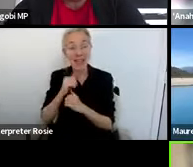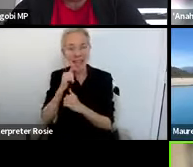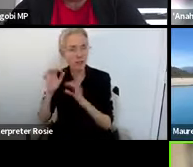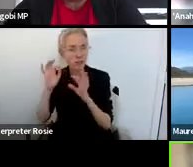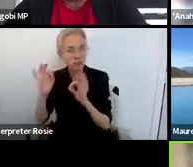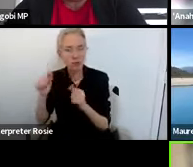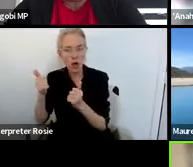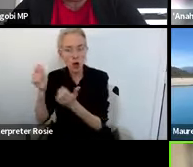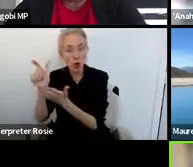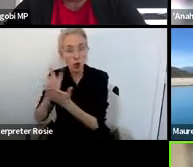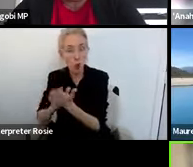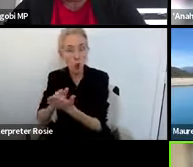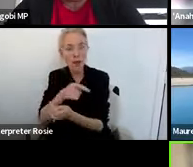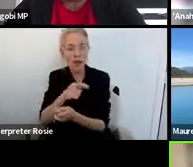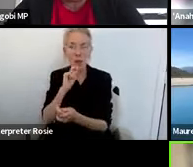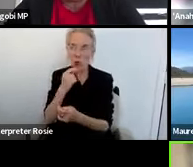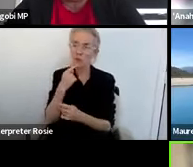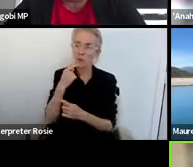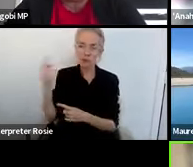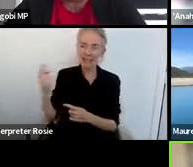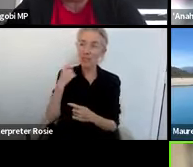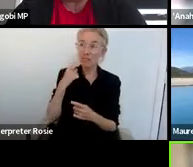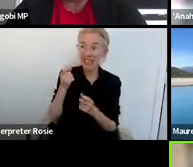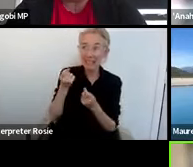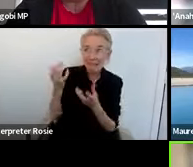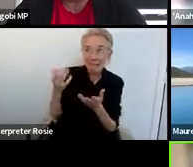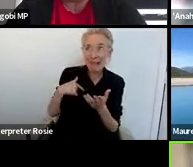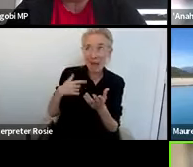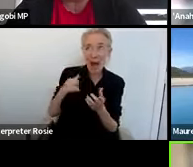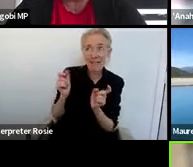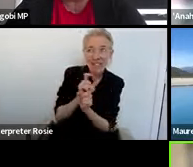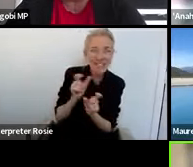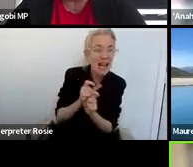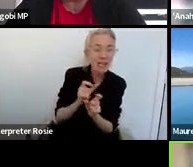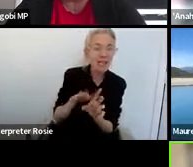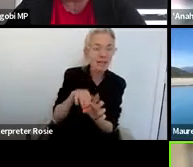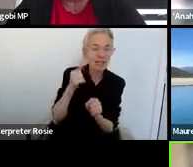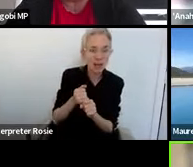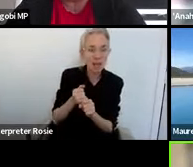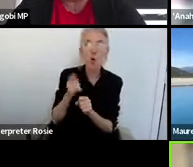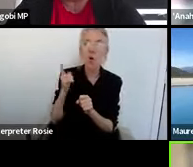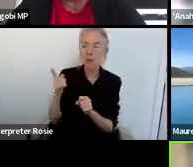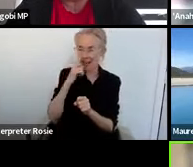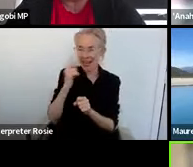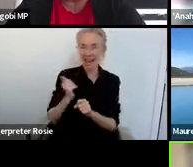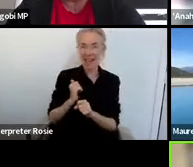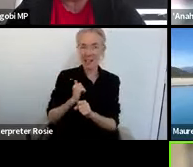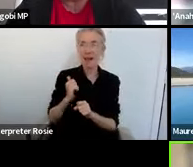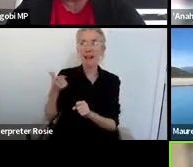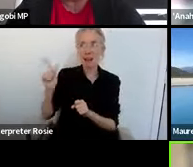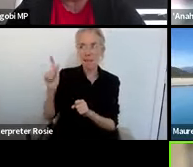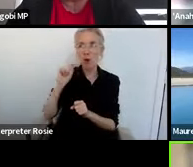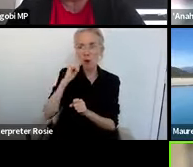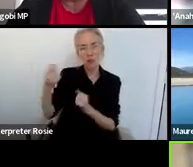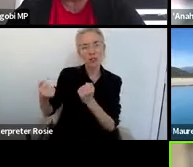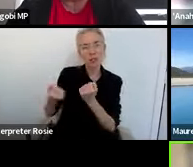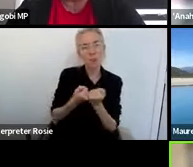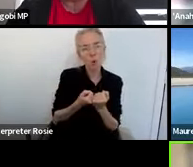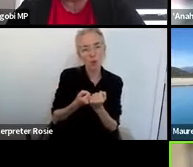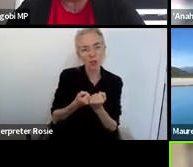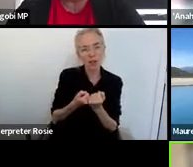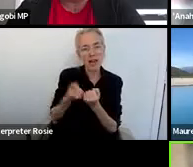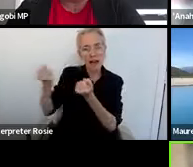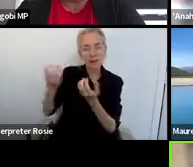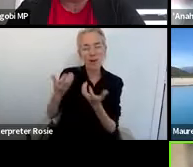have a reasonable expectation that something's going to be done about it. So I don't think that's a problem at all to be worried about, because the problem